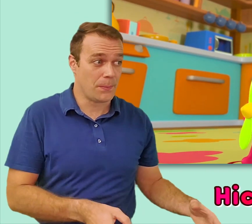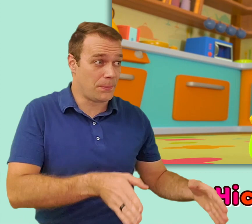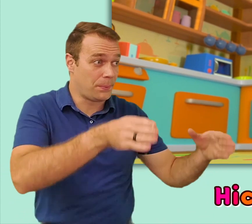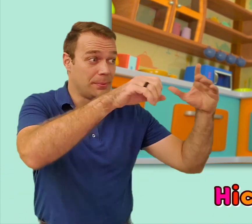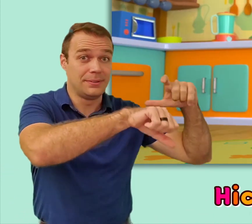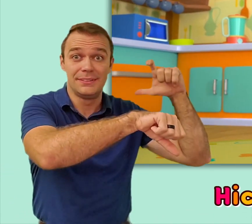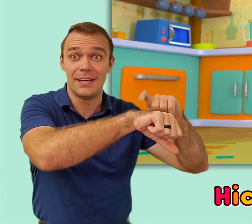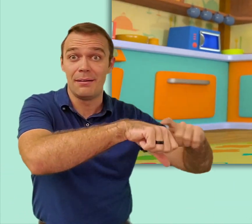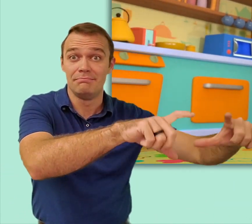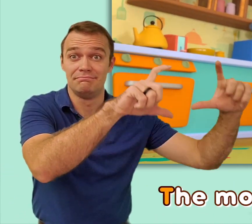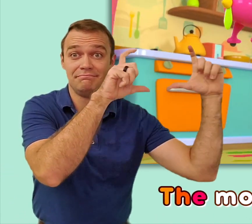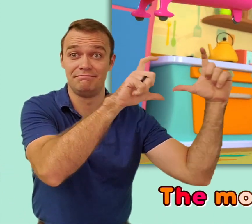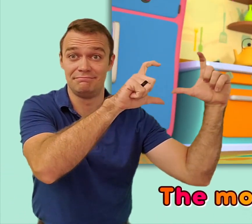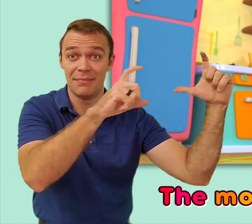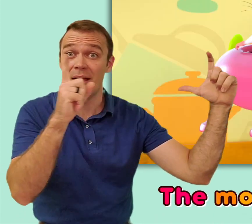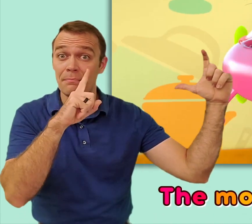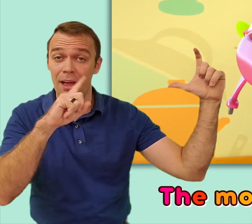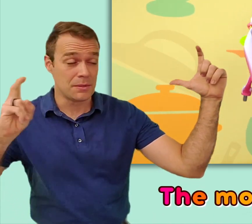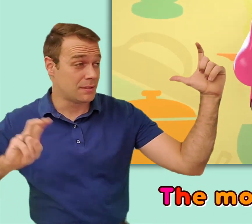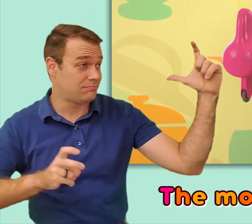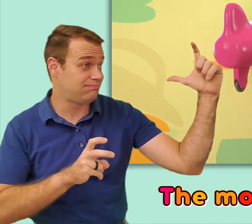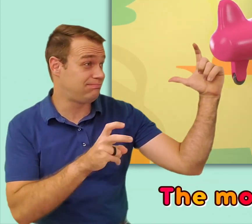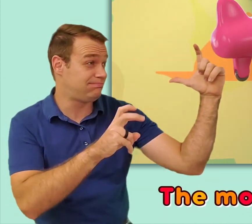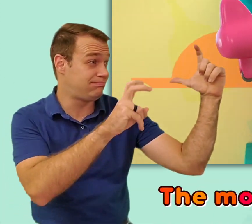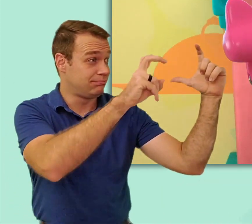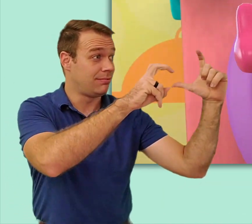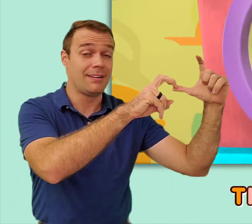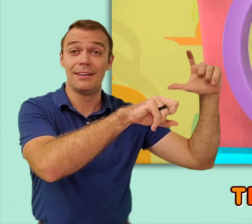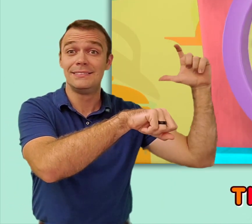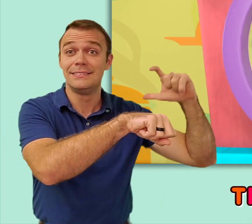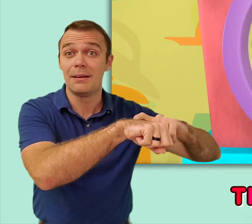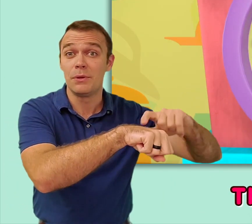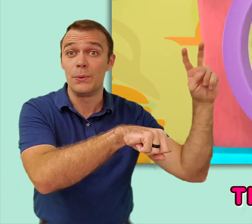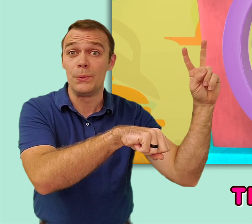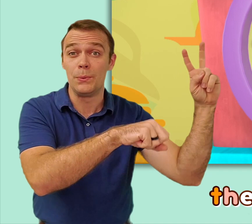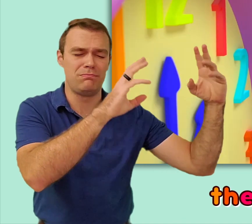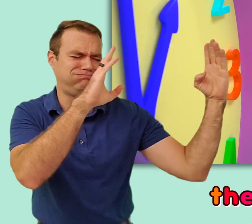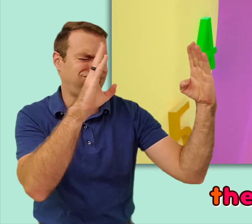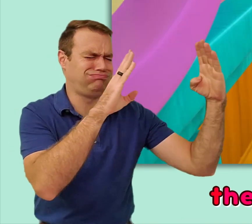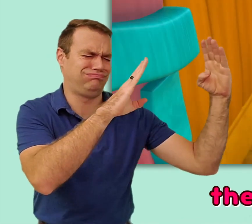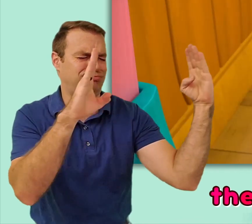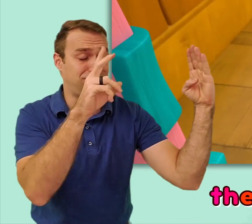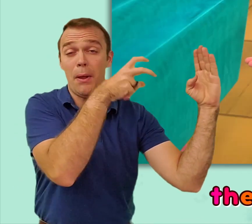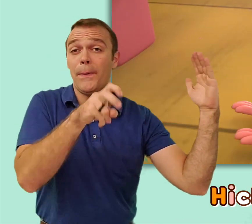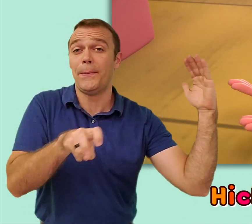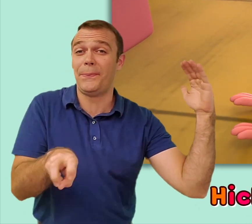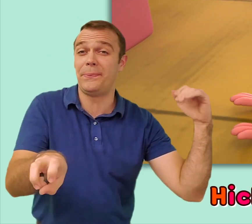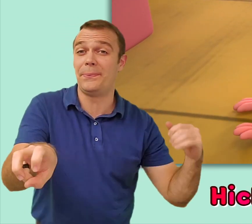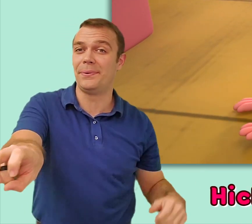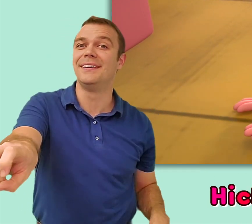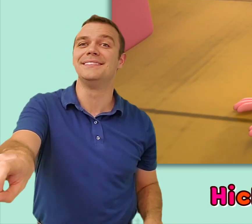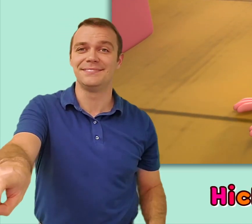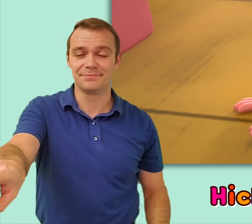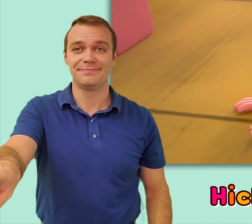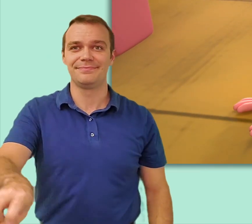Hickory, dickory, dock. The mouse went up the clock. The clock struck 2, the mouse ran down.